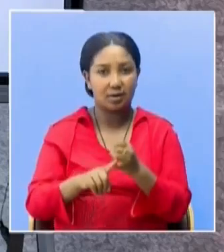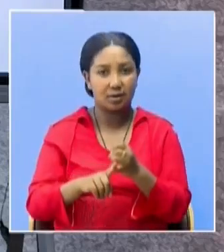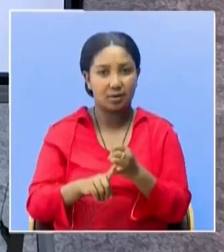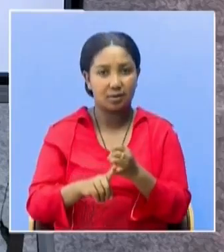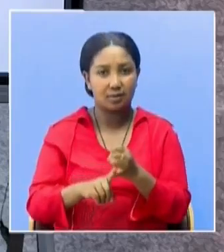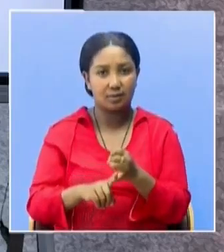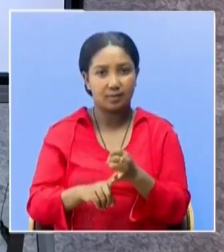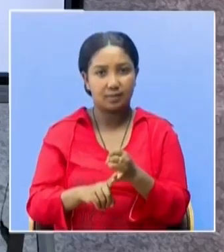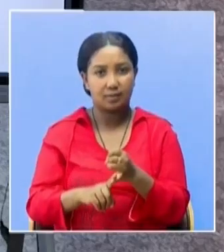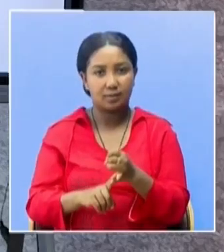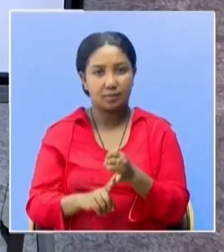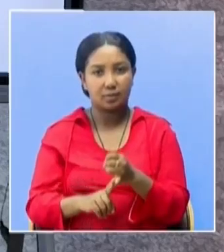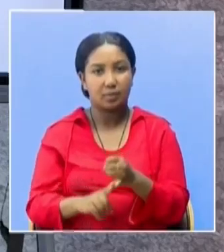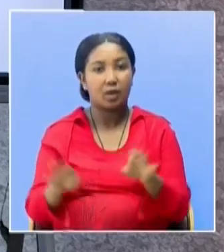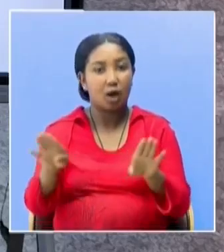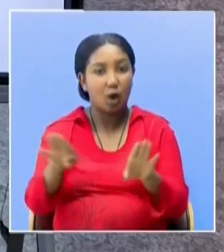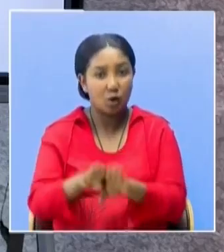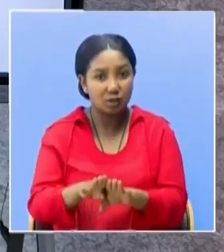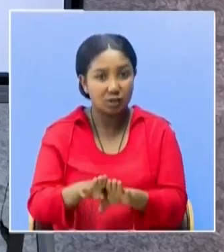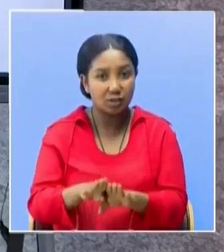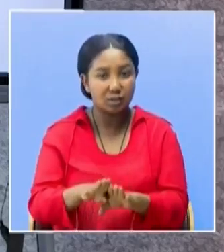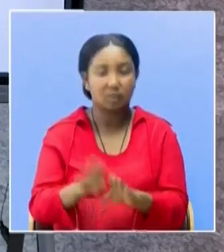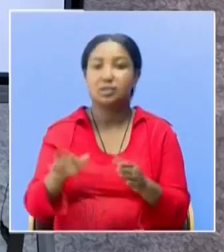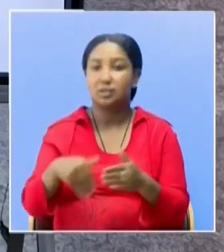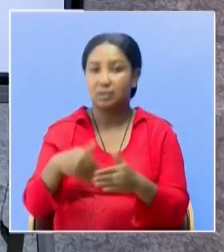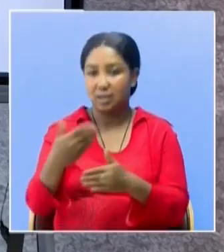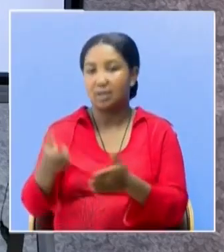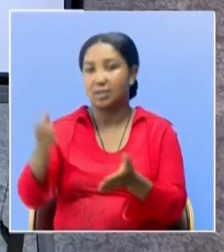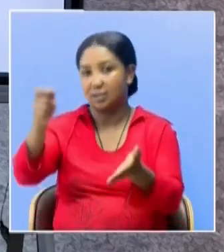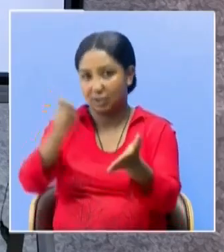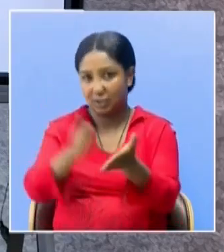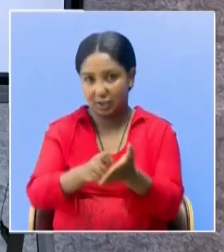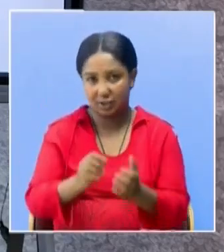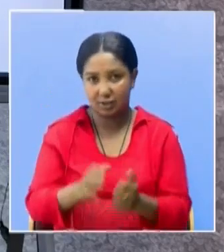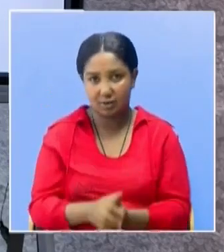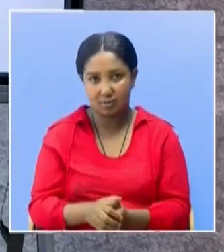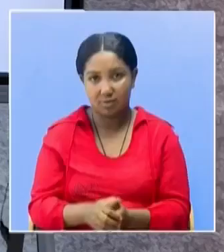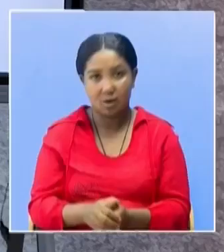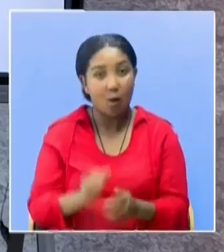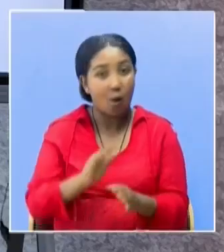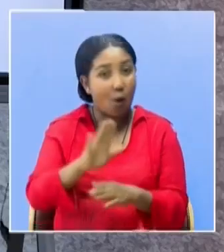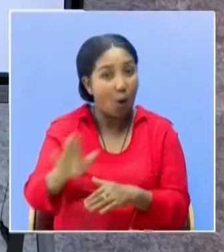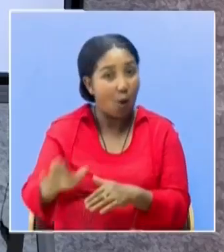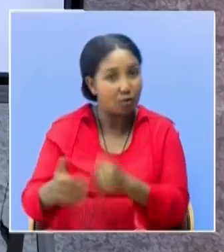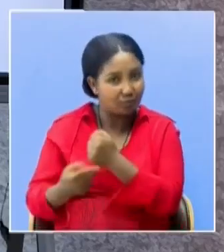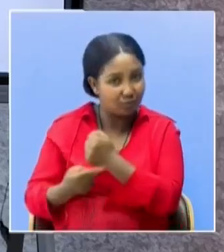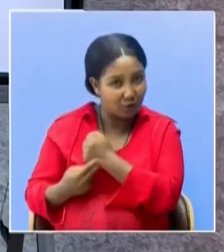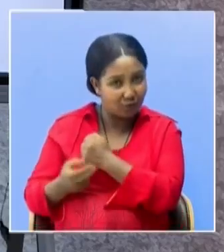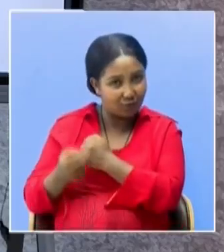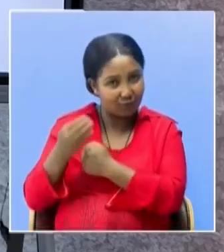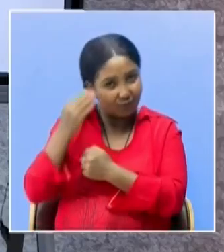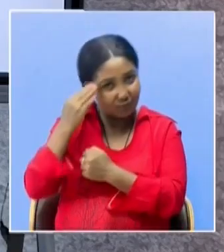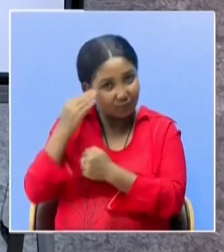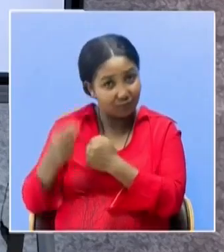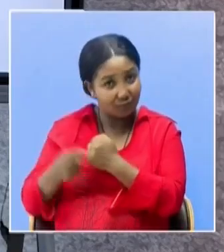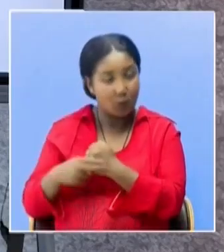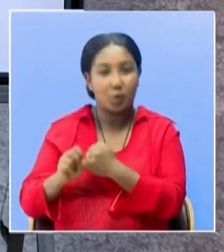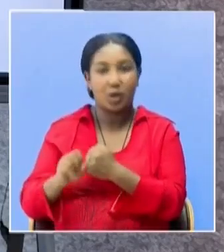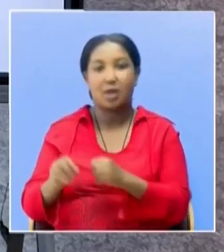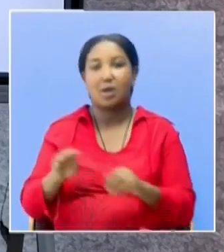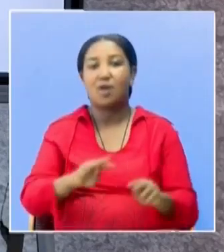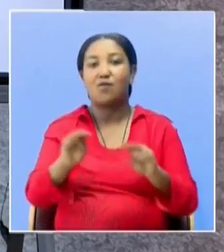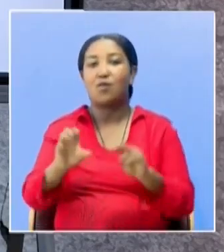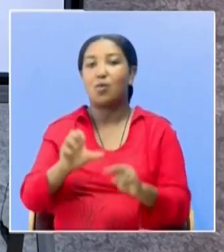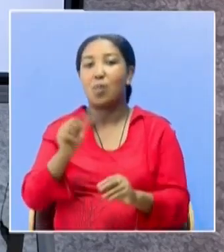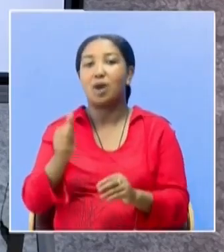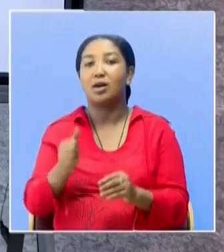is close, then signature. Keeping all these steps about the informal letter,